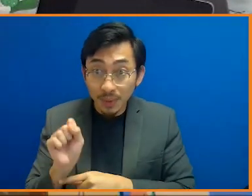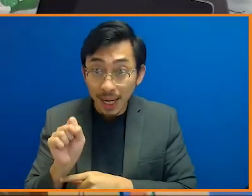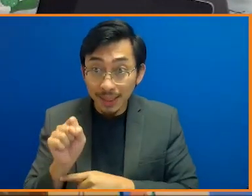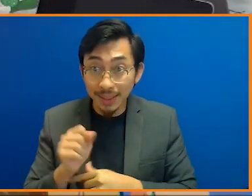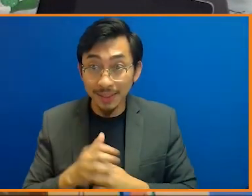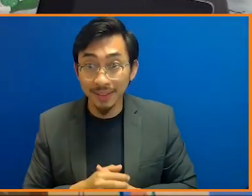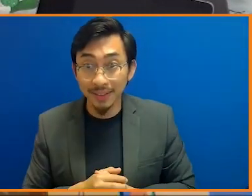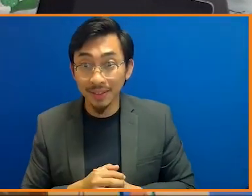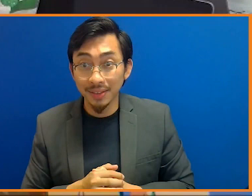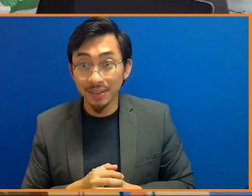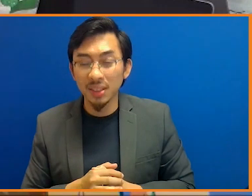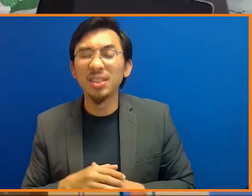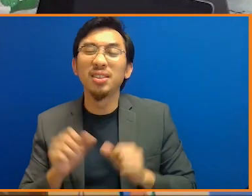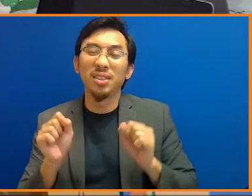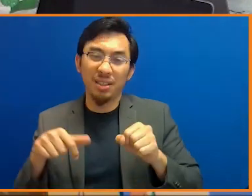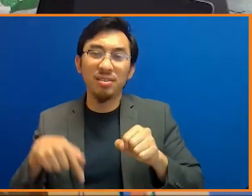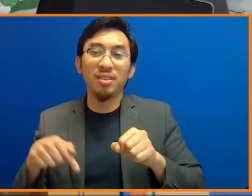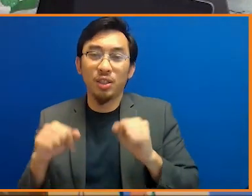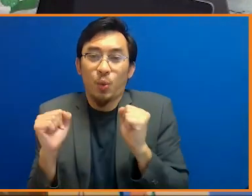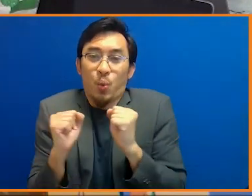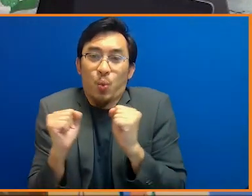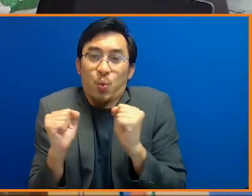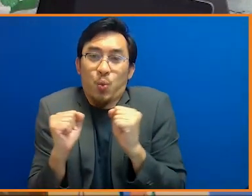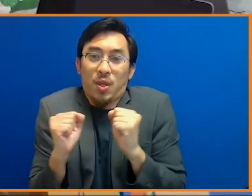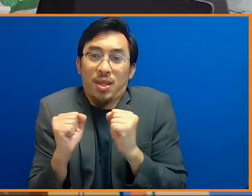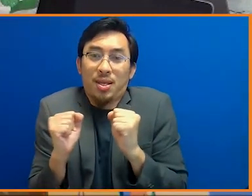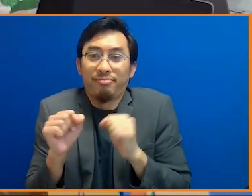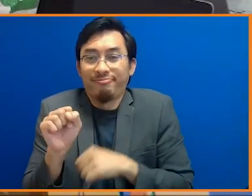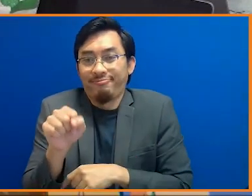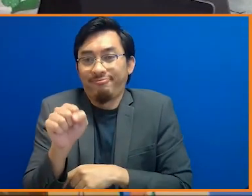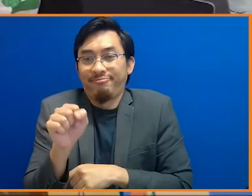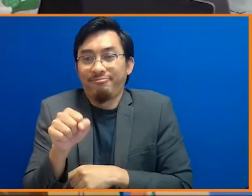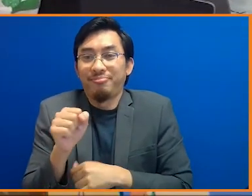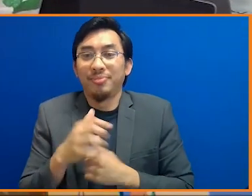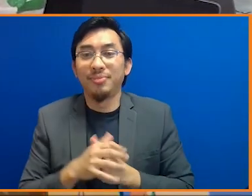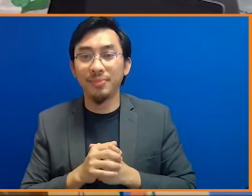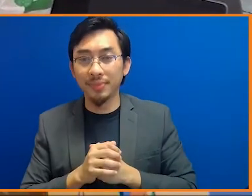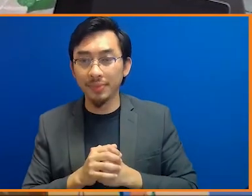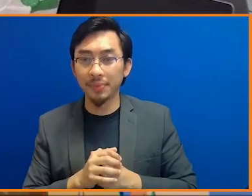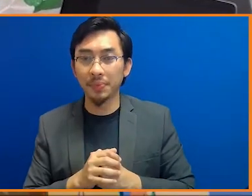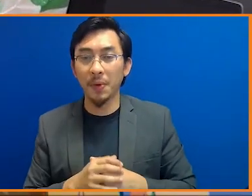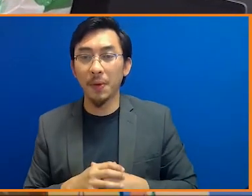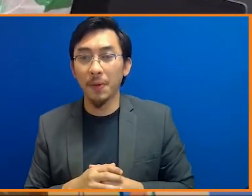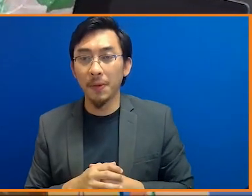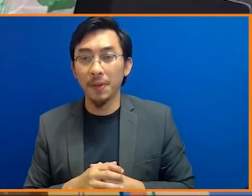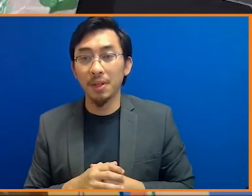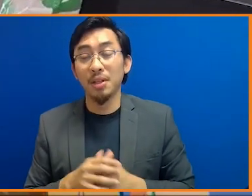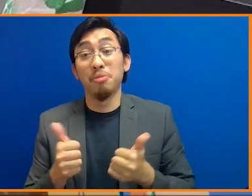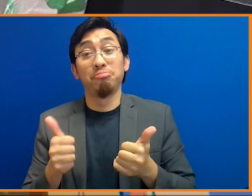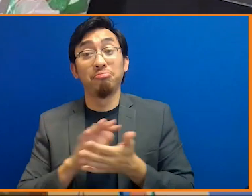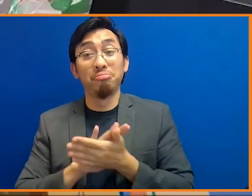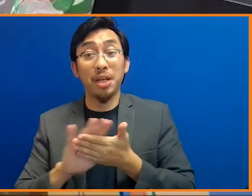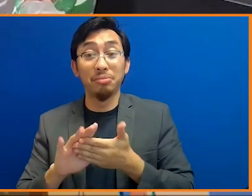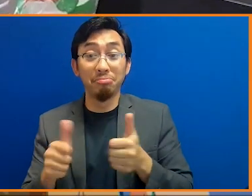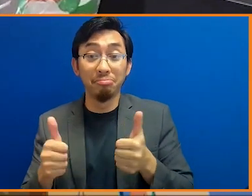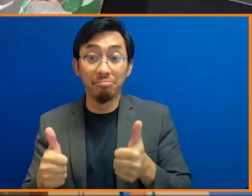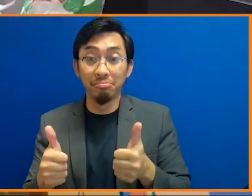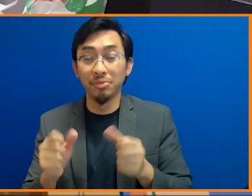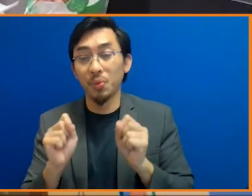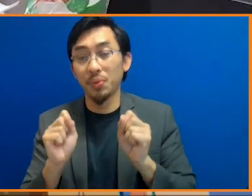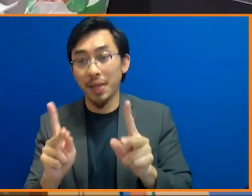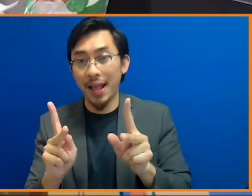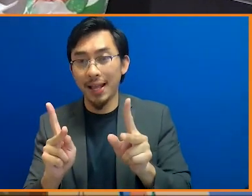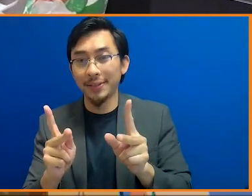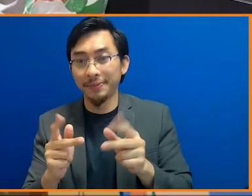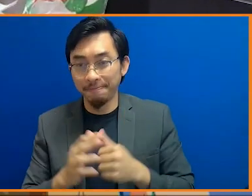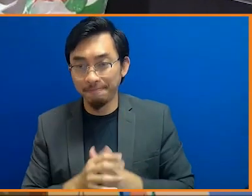there. It's no, we have a warm winter, right? no, we have a warm Oh, year. really? Oh, it's a warm one. There's Okay. no Okay, snow. that's